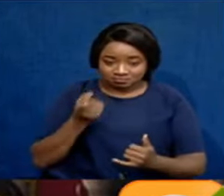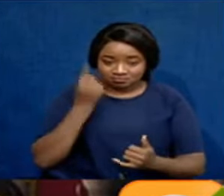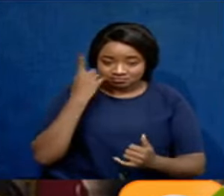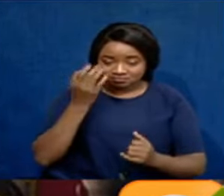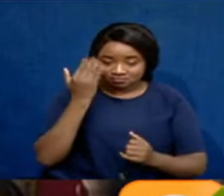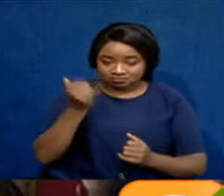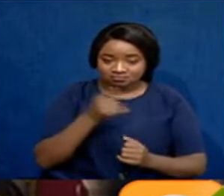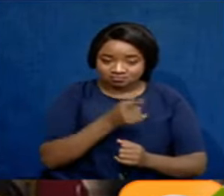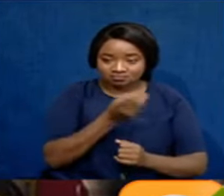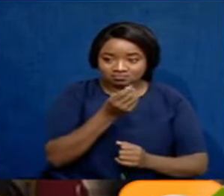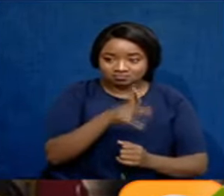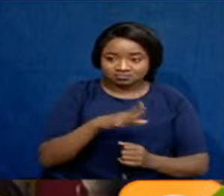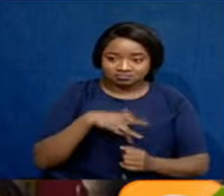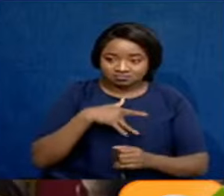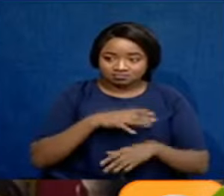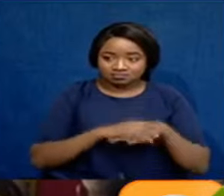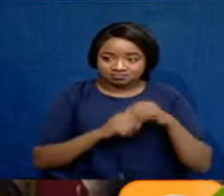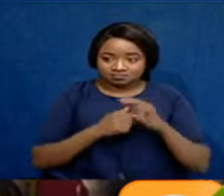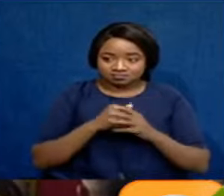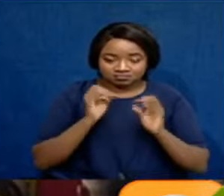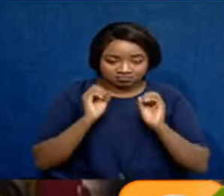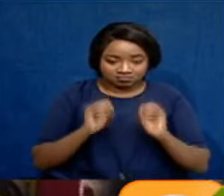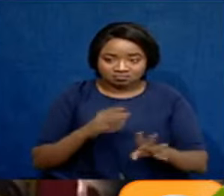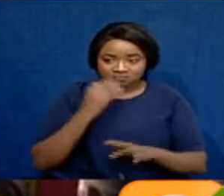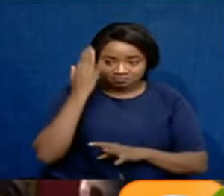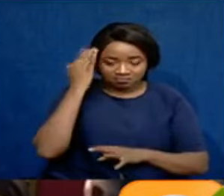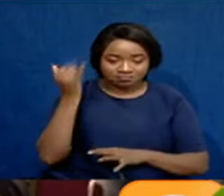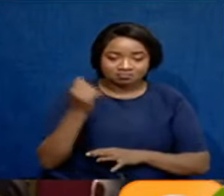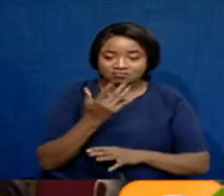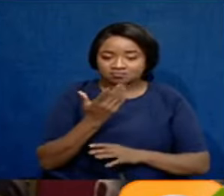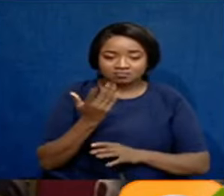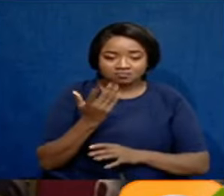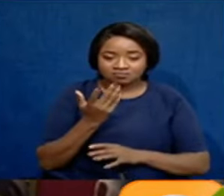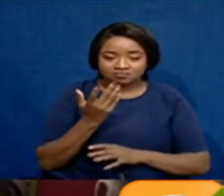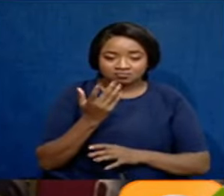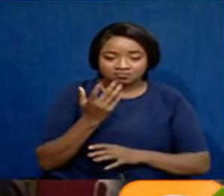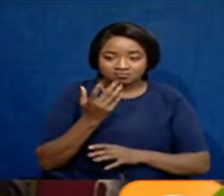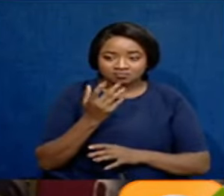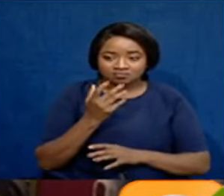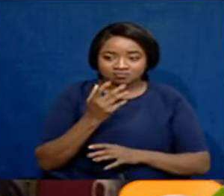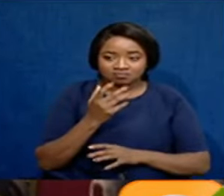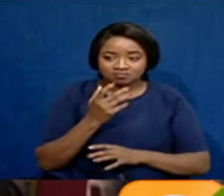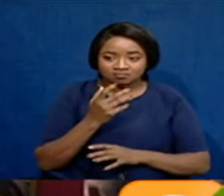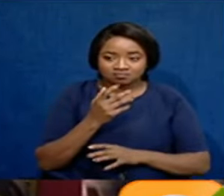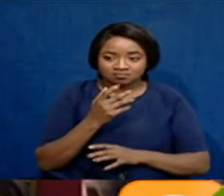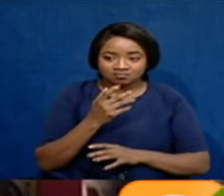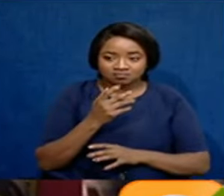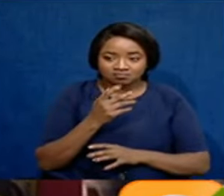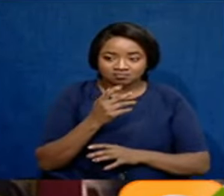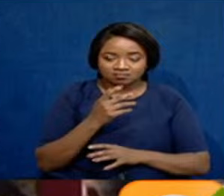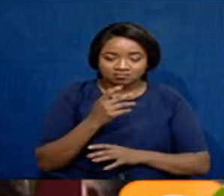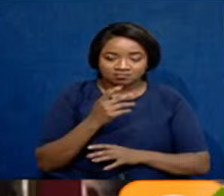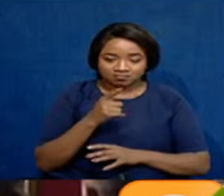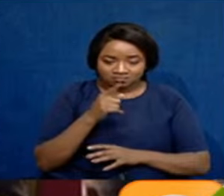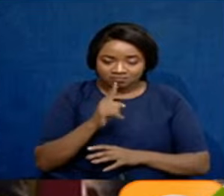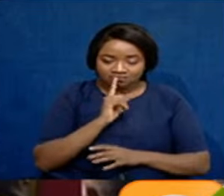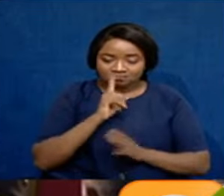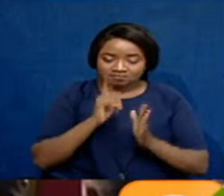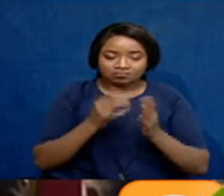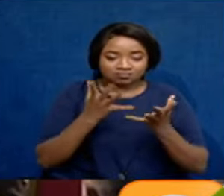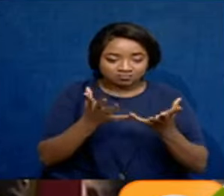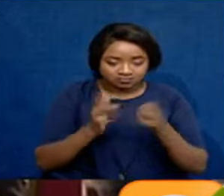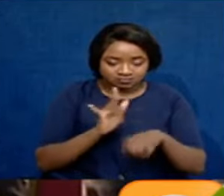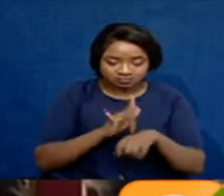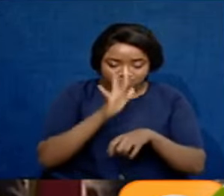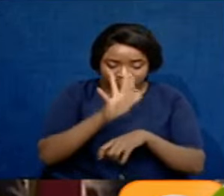might be sitting a bit uneasy, because Phoebe as well, Dr. Oche as well, because they're talking about early detection. Will